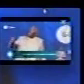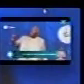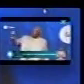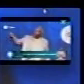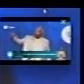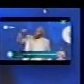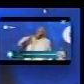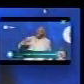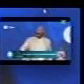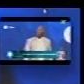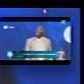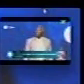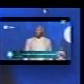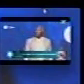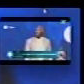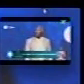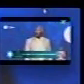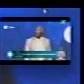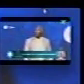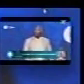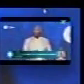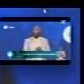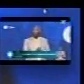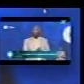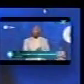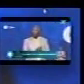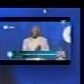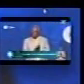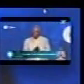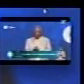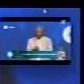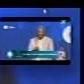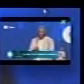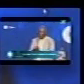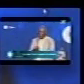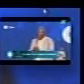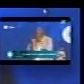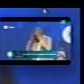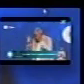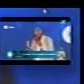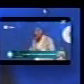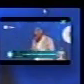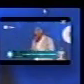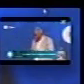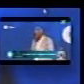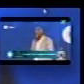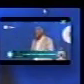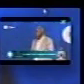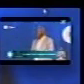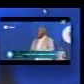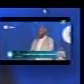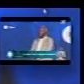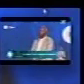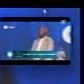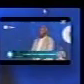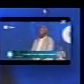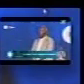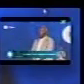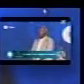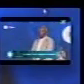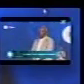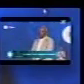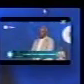the same, but they have pleasure in them that do them.